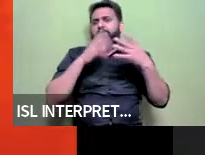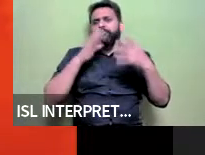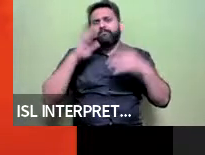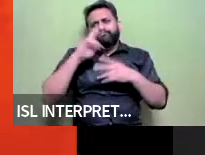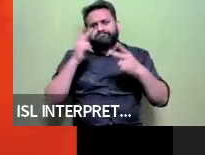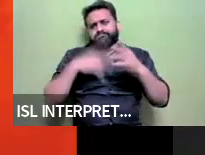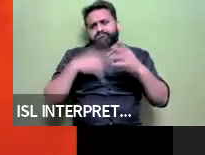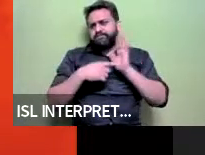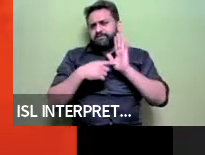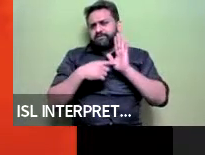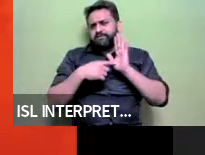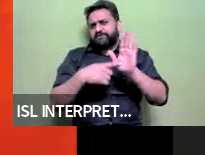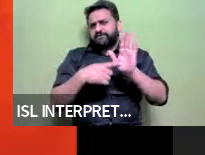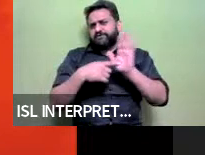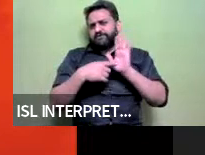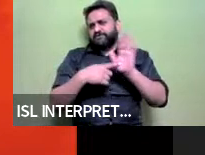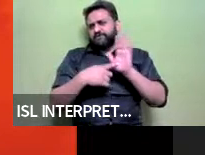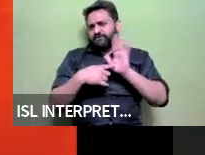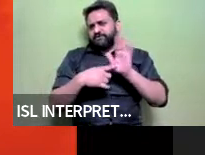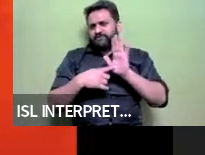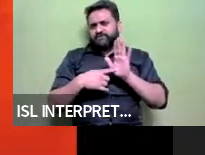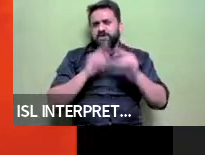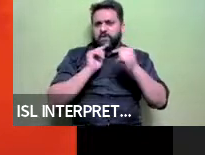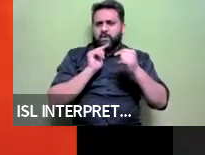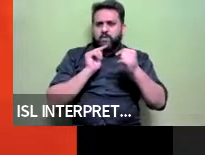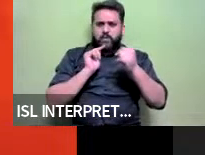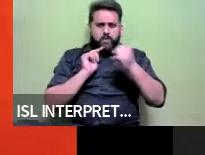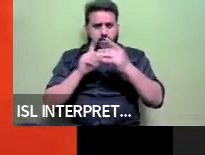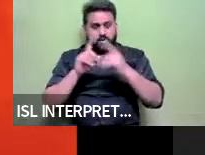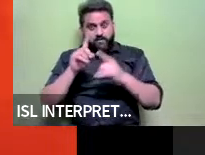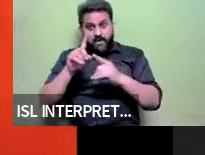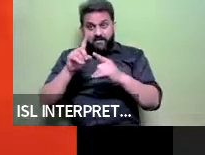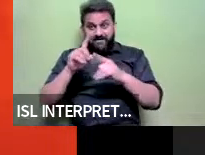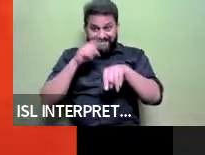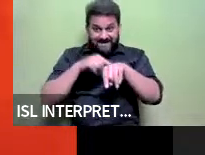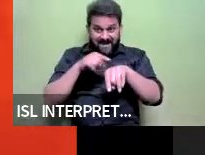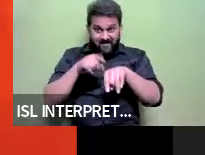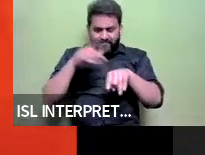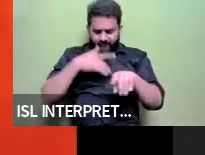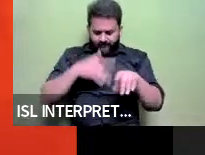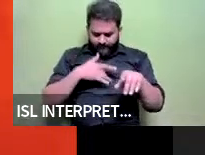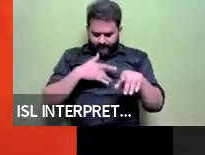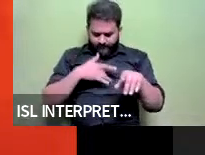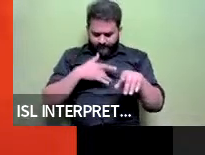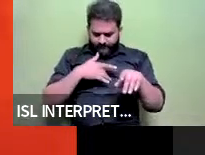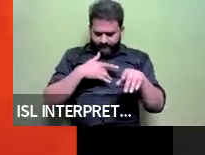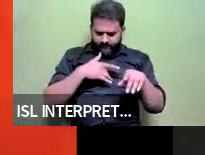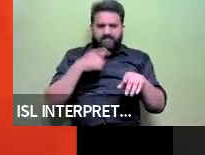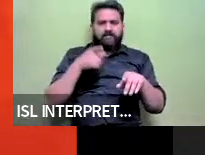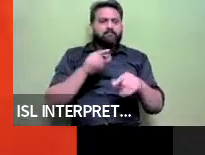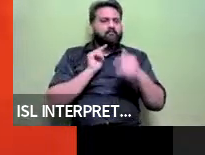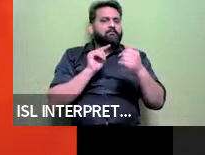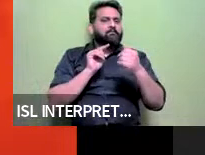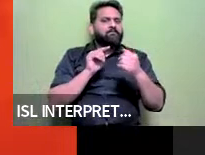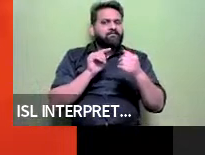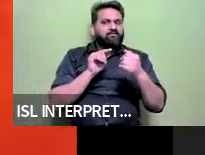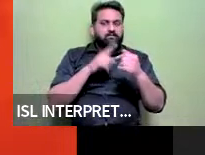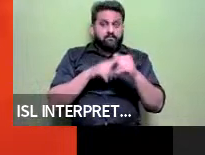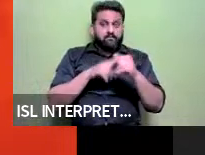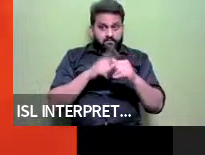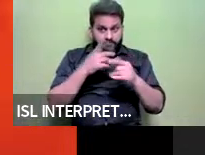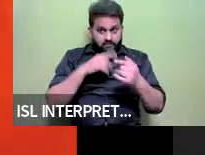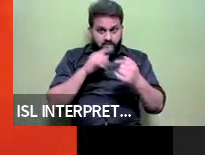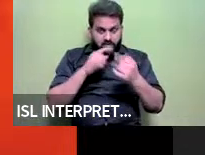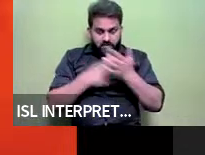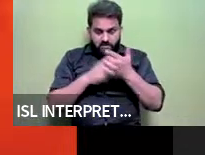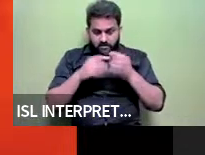many things, so many arguments. But at the time, you feel that this argument might work very well, or this rebuttal will